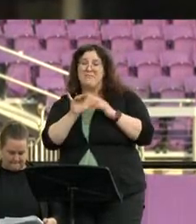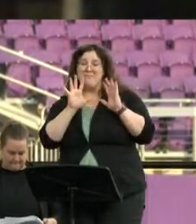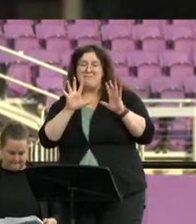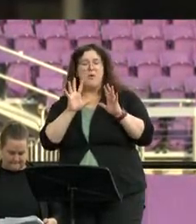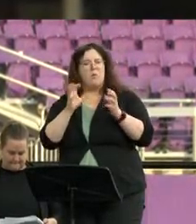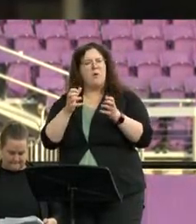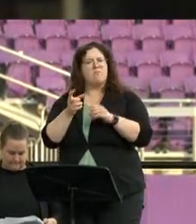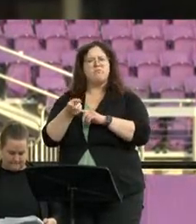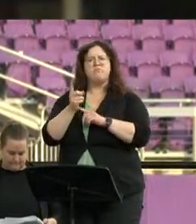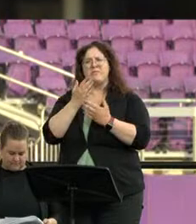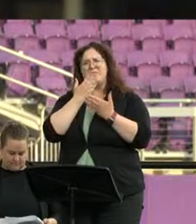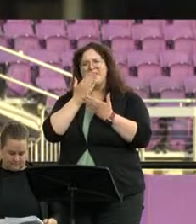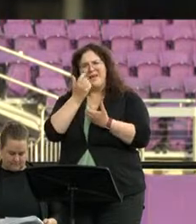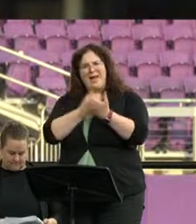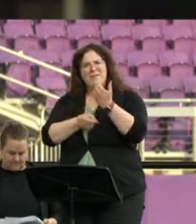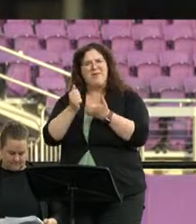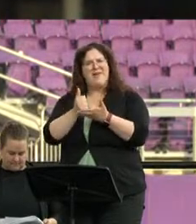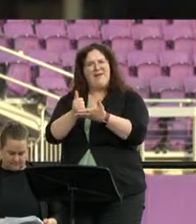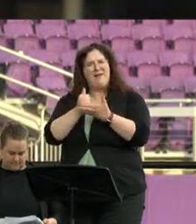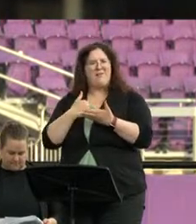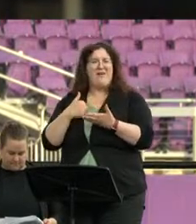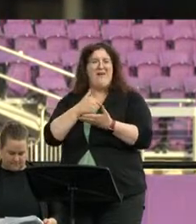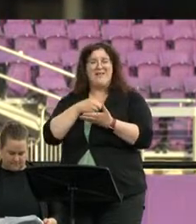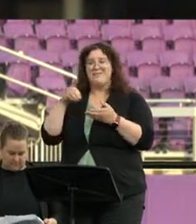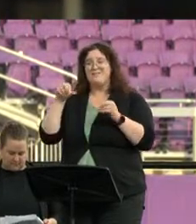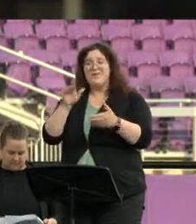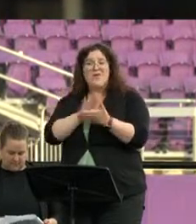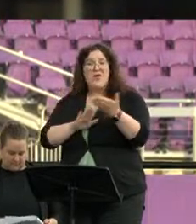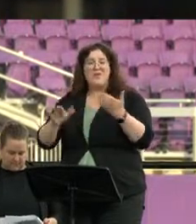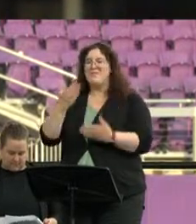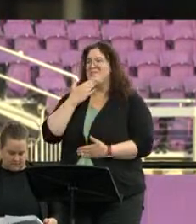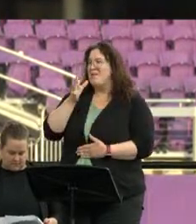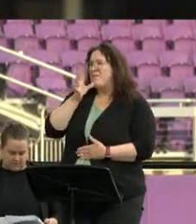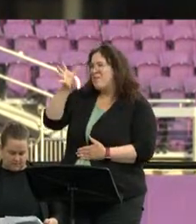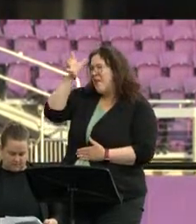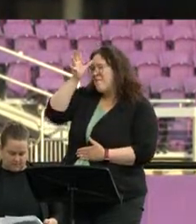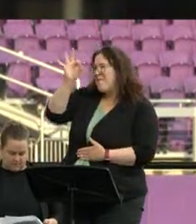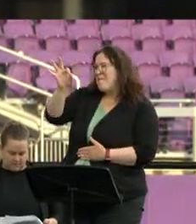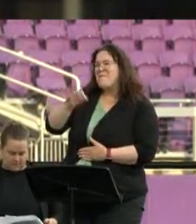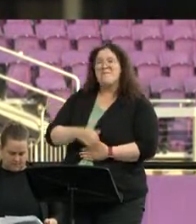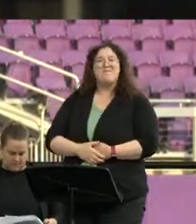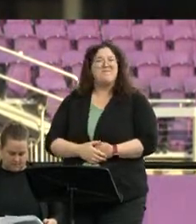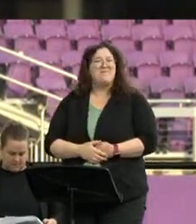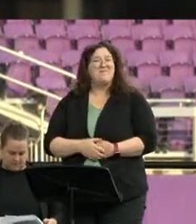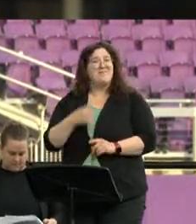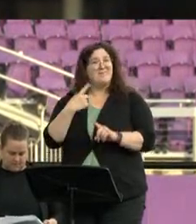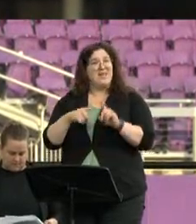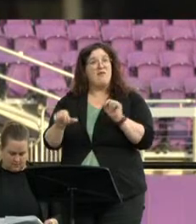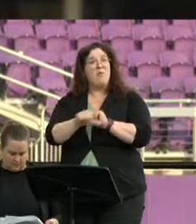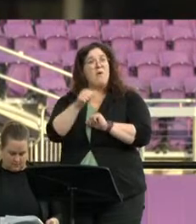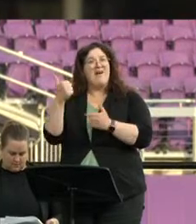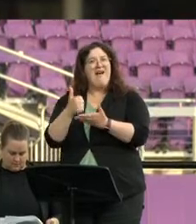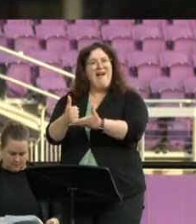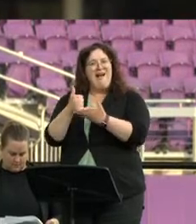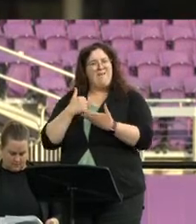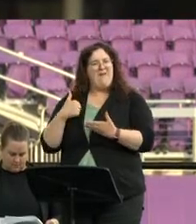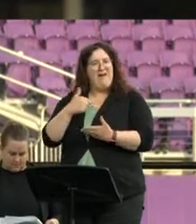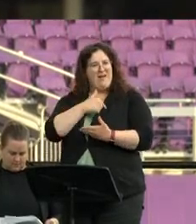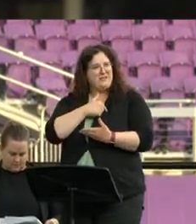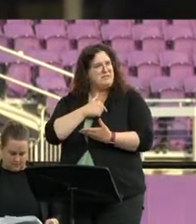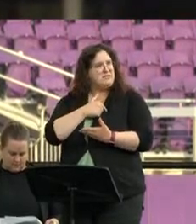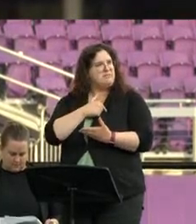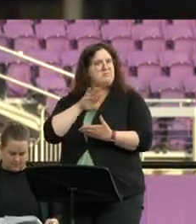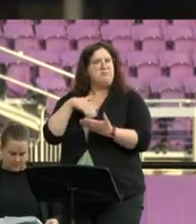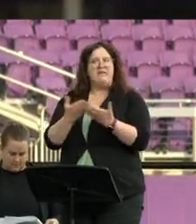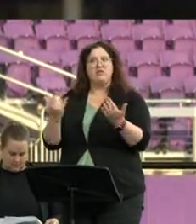take a minute to thank everyone who is helping us with that. Thanks, Mom and Dad. And to everyone else who's helped us be who and where